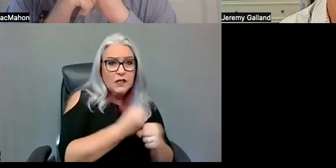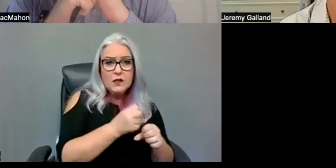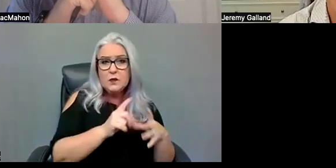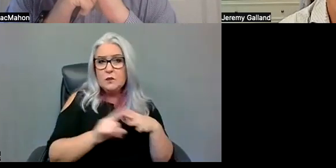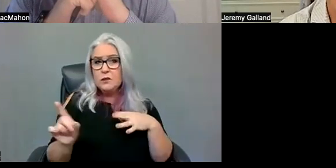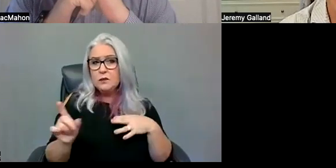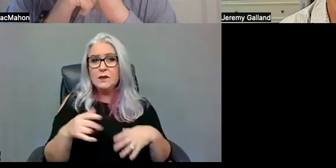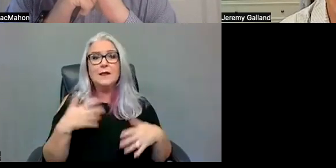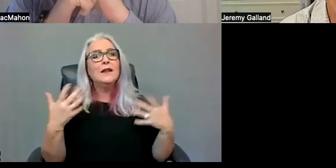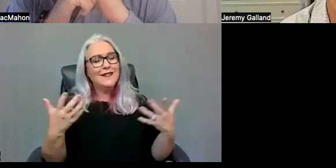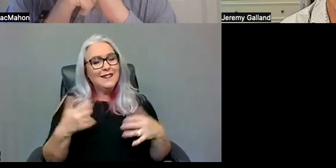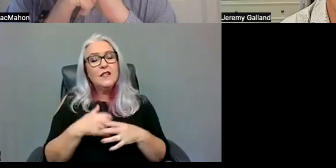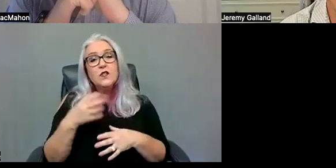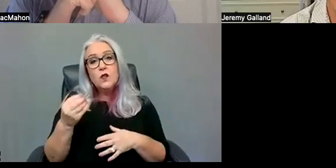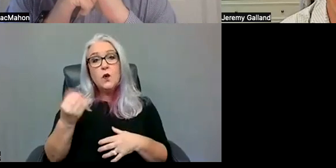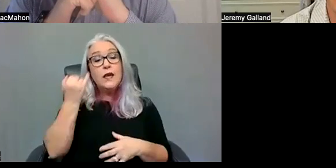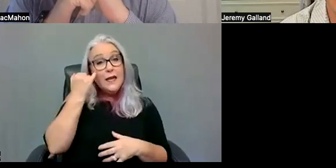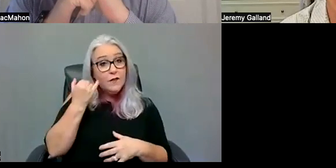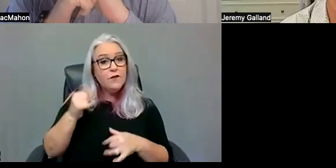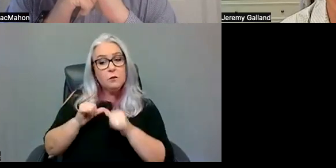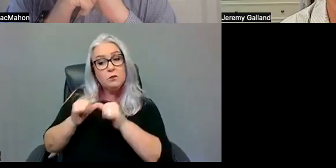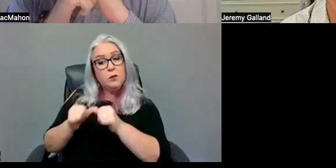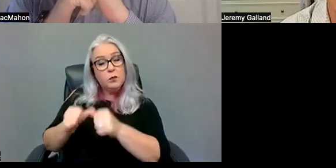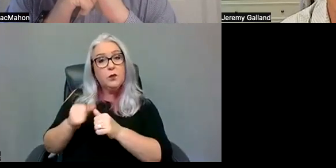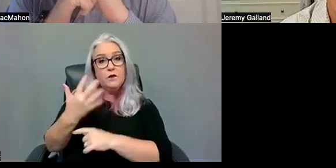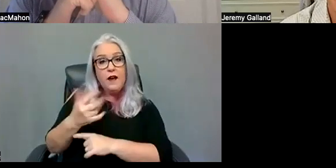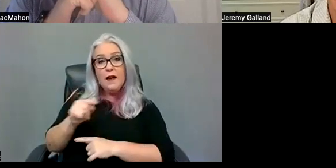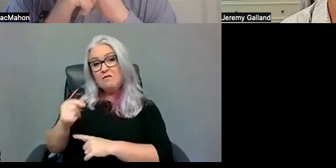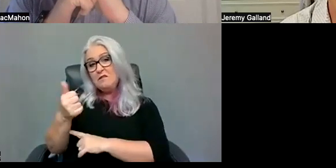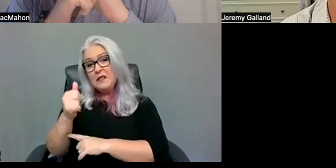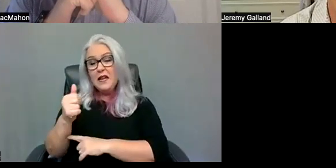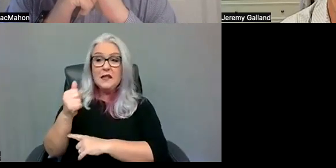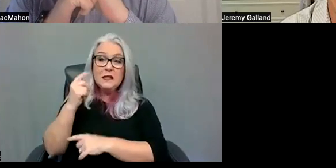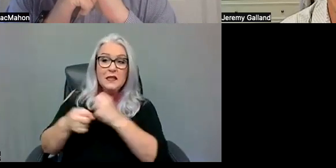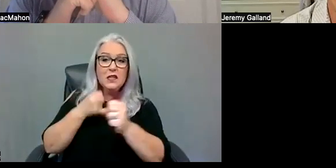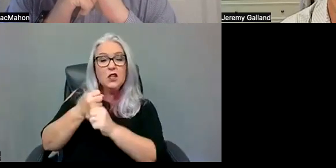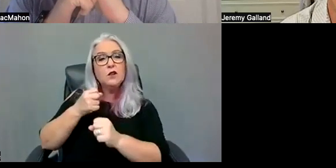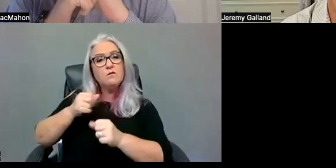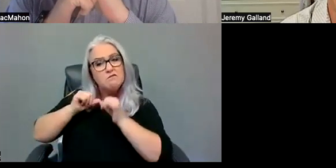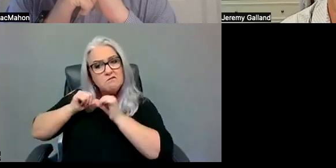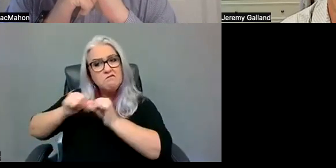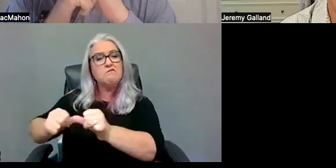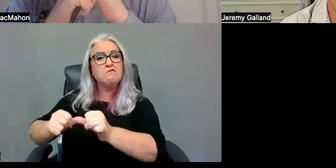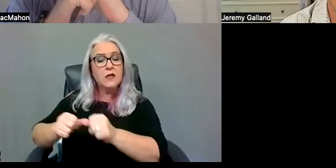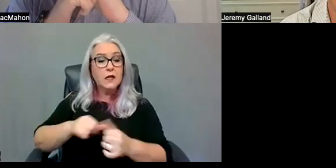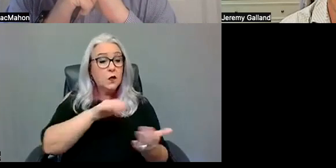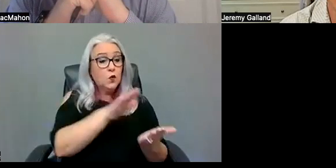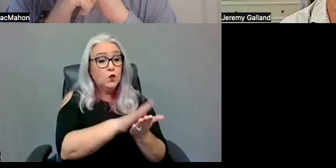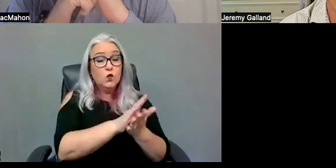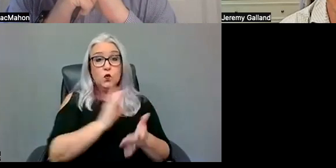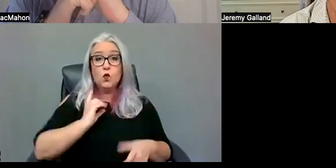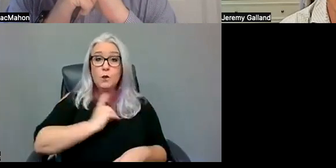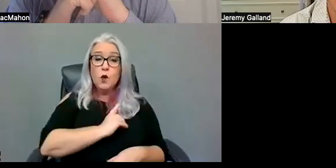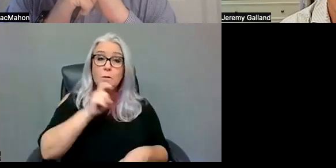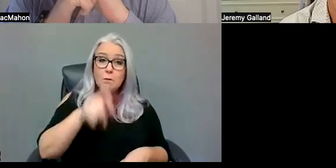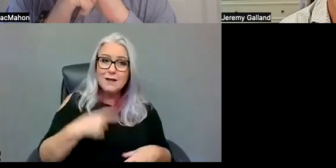course. So if superintendents have a 5 to 10 year perspective, the school board has to try to find a way to think longer